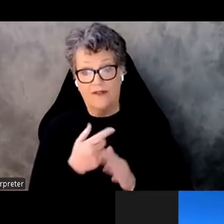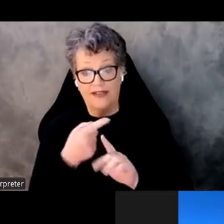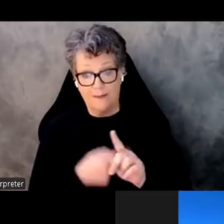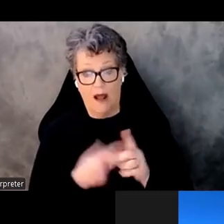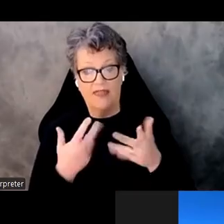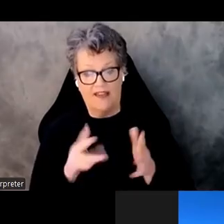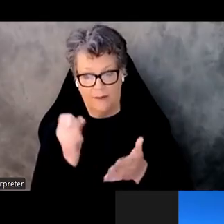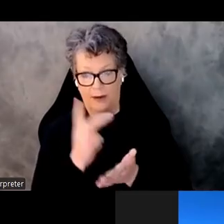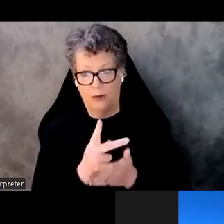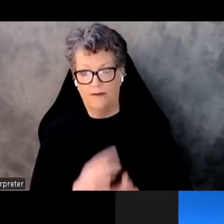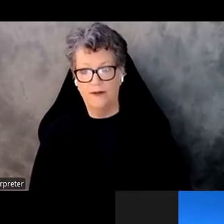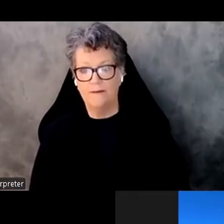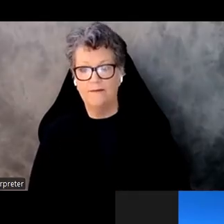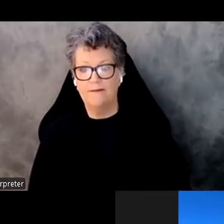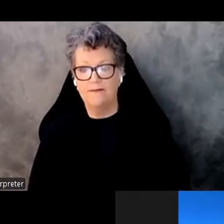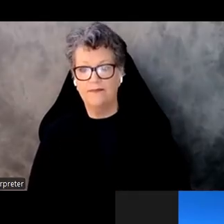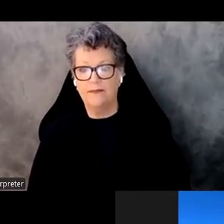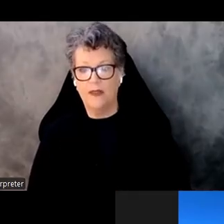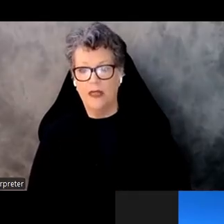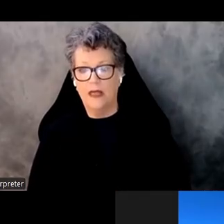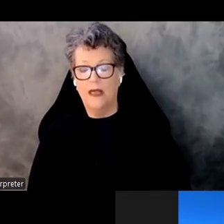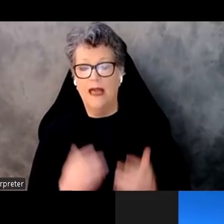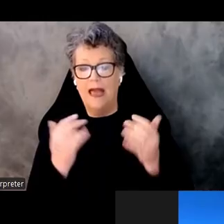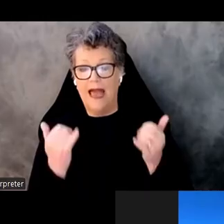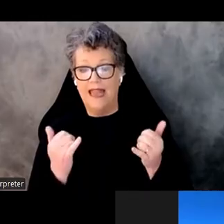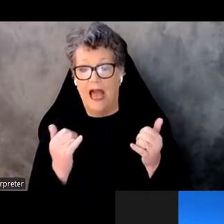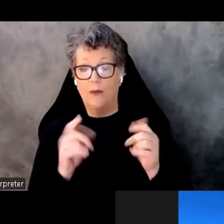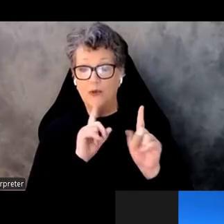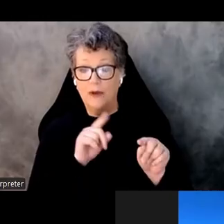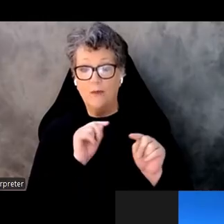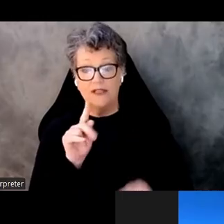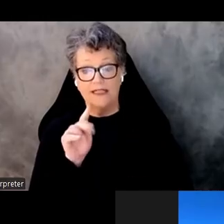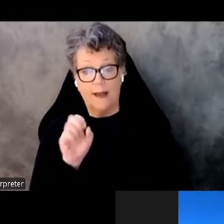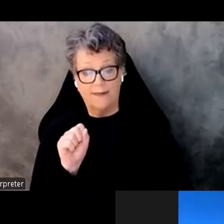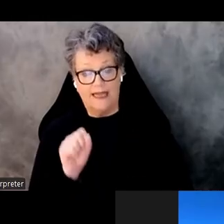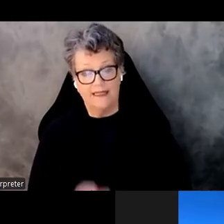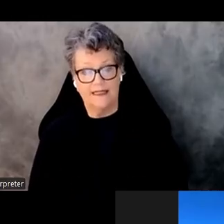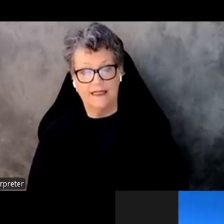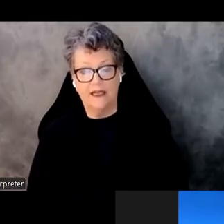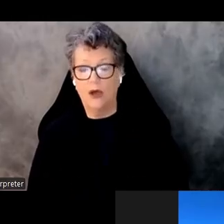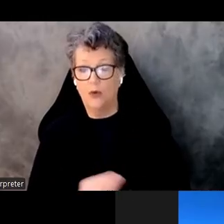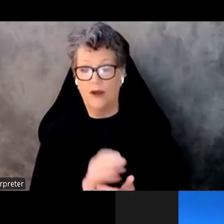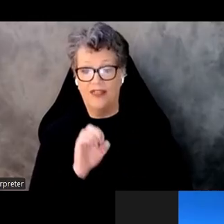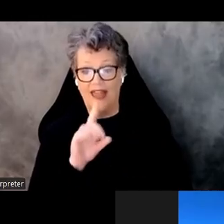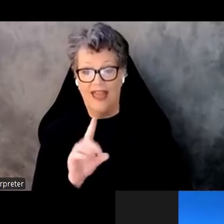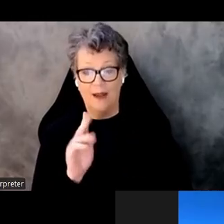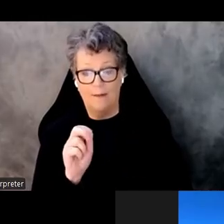been approved. And now it's reports and updates with Ed Barca.